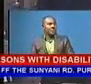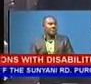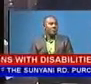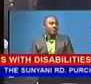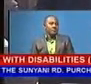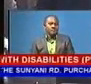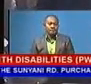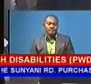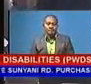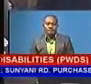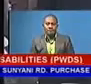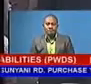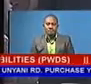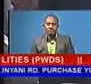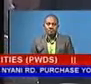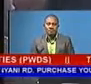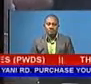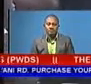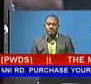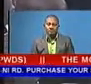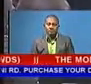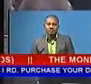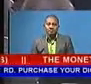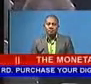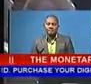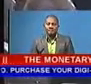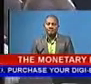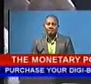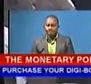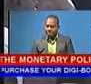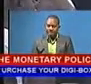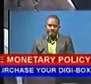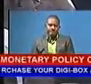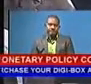only half the truth has been told in the evidence that is before the court.